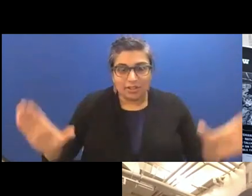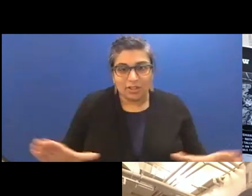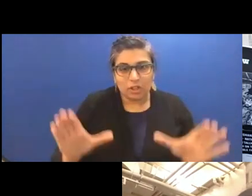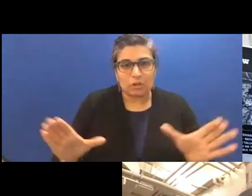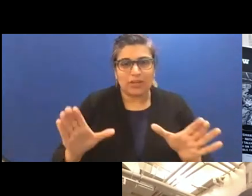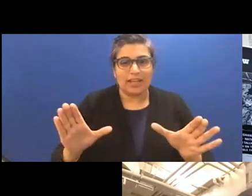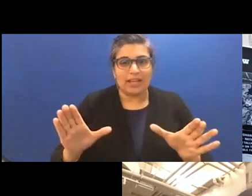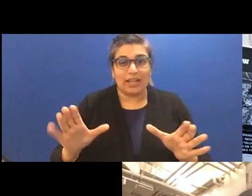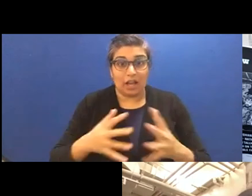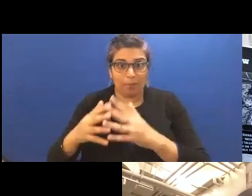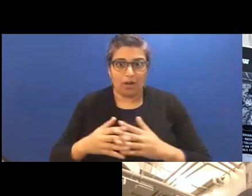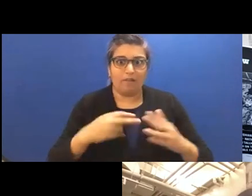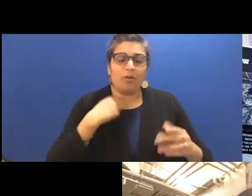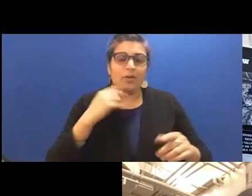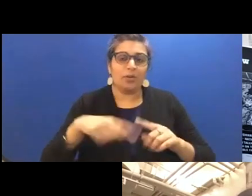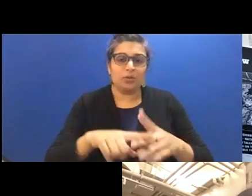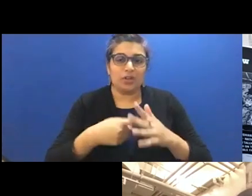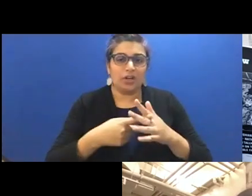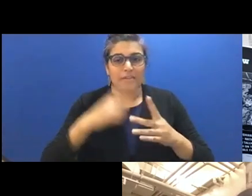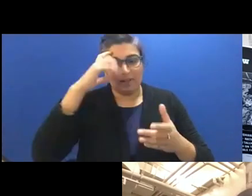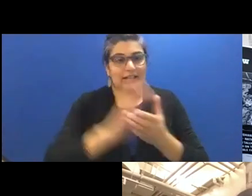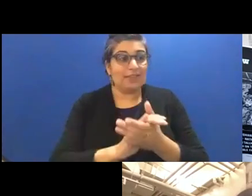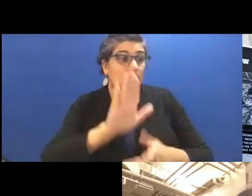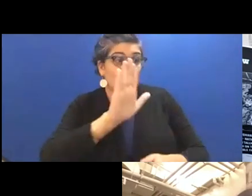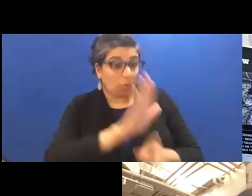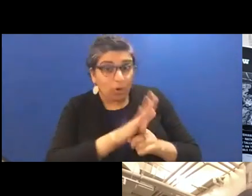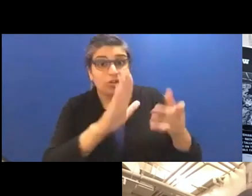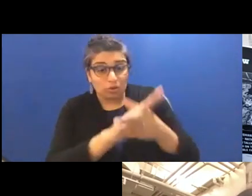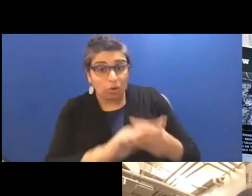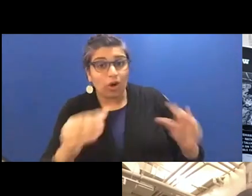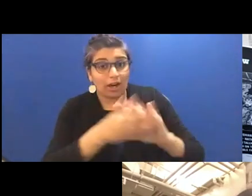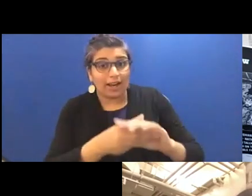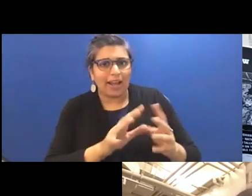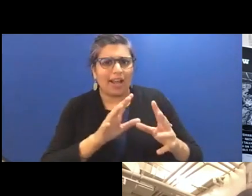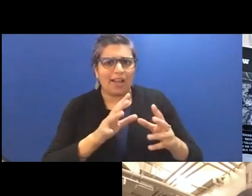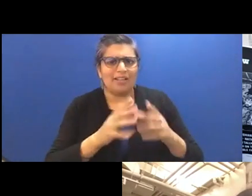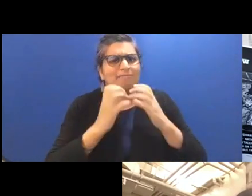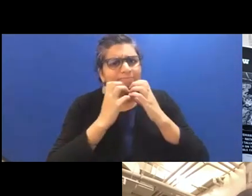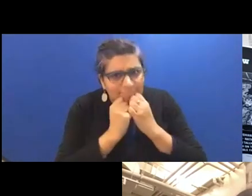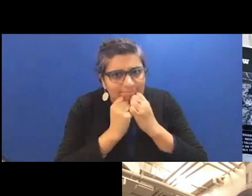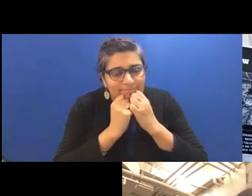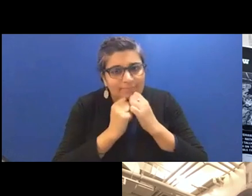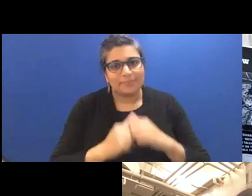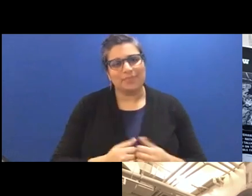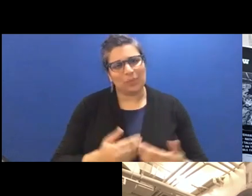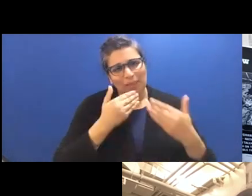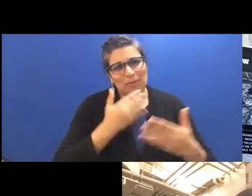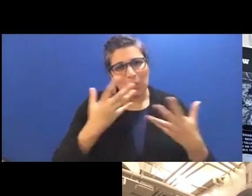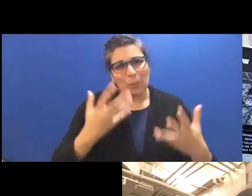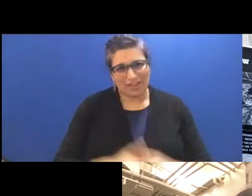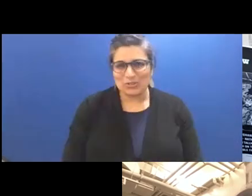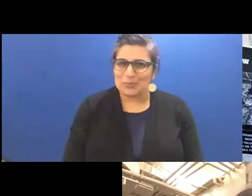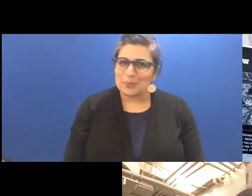nurturing American voices starts when you begin to believe that your story matters and to share and listen and check in with others. So thank you so much, Lucy, for